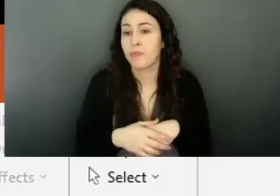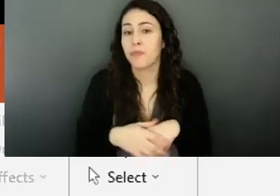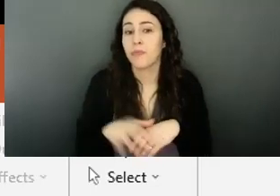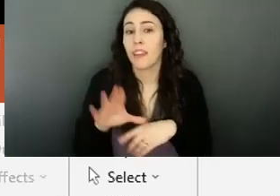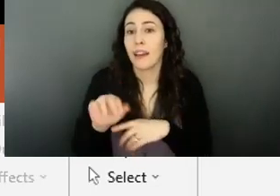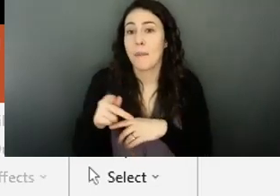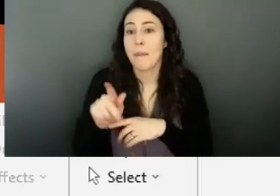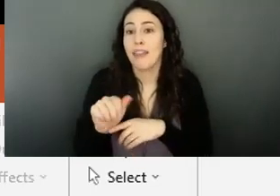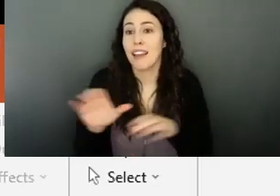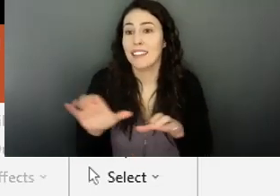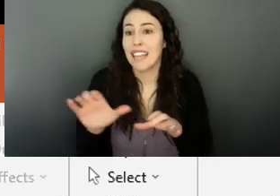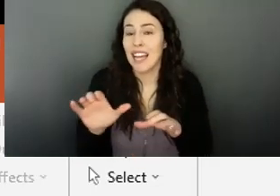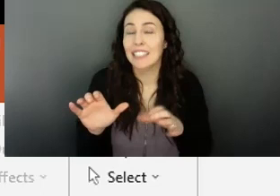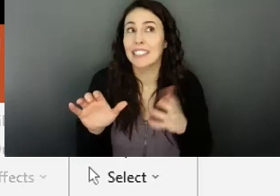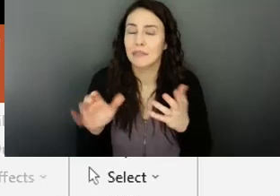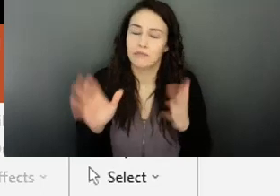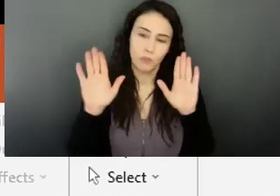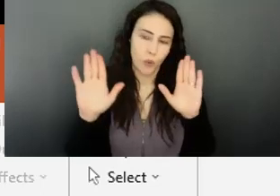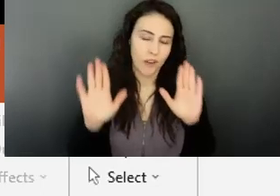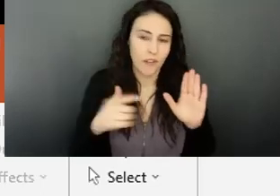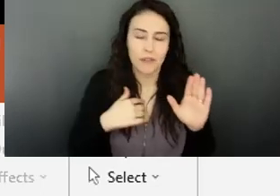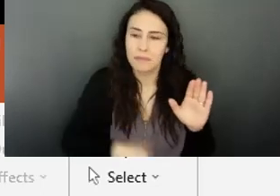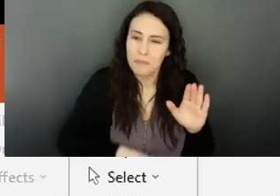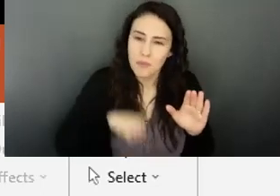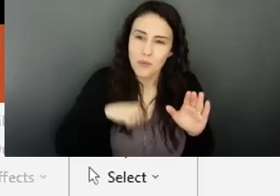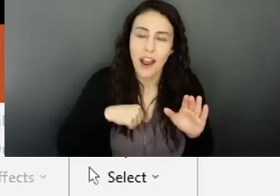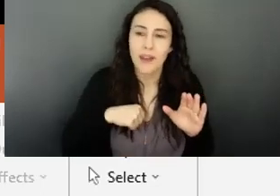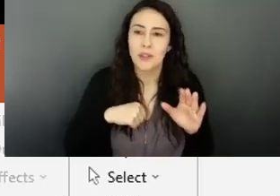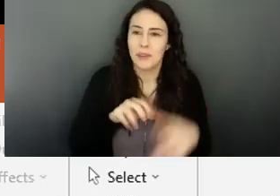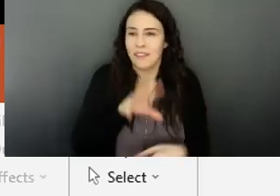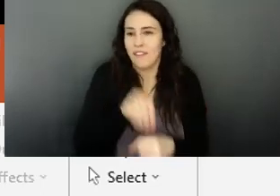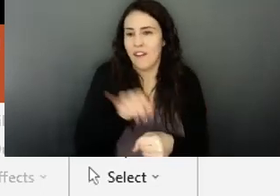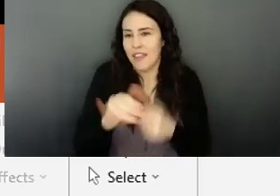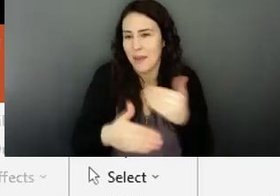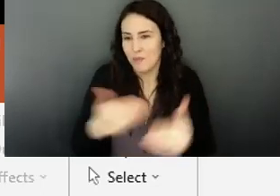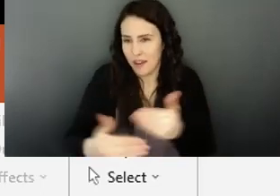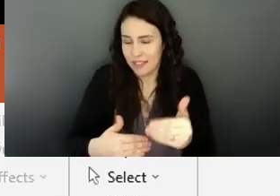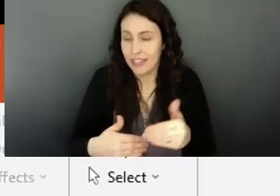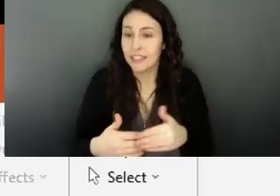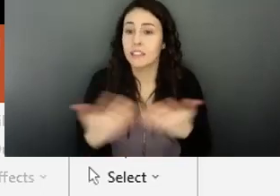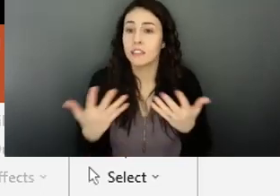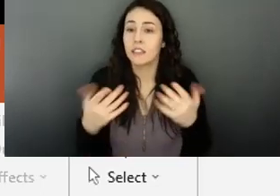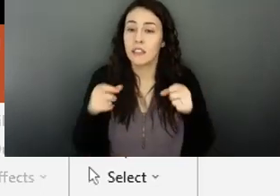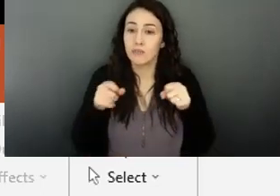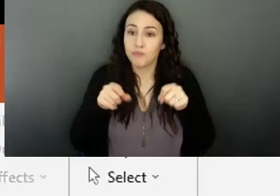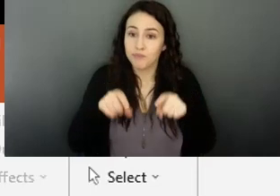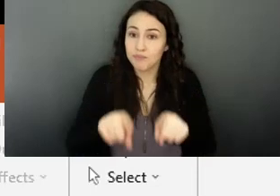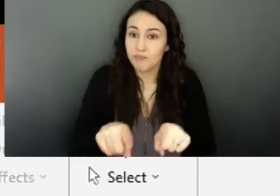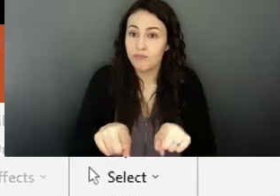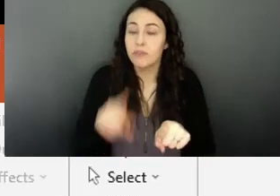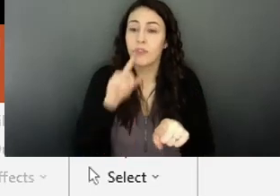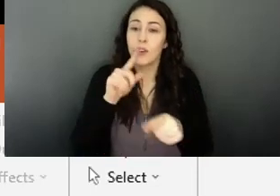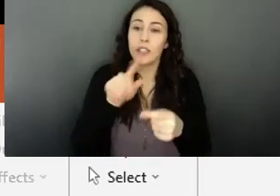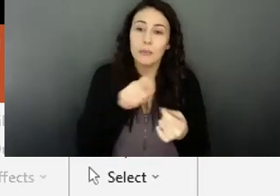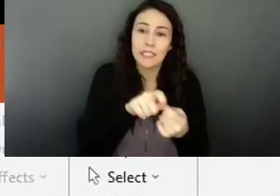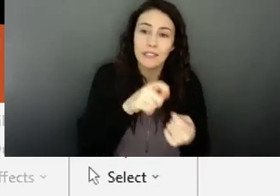very proud and privileged to be engaged in the process of alignment in a particular program of